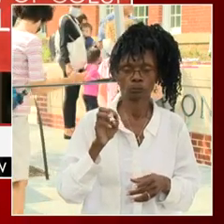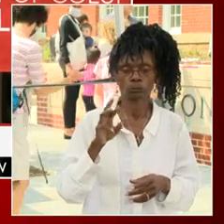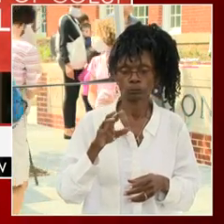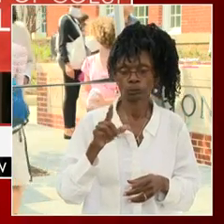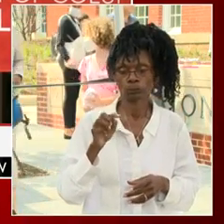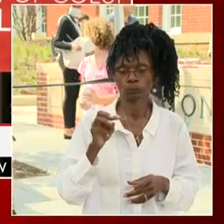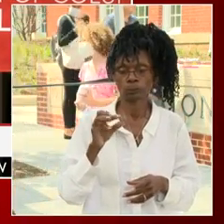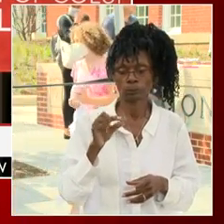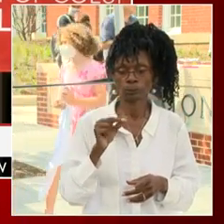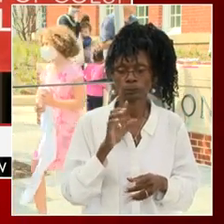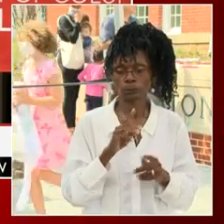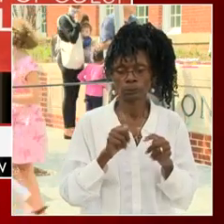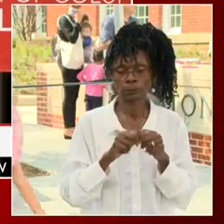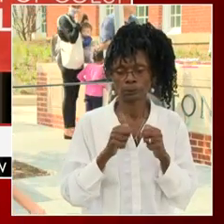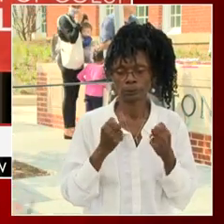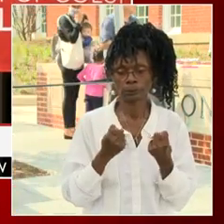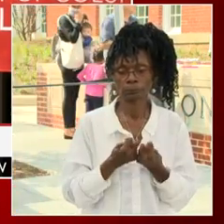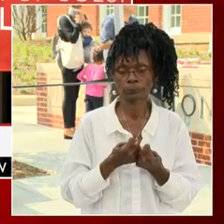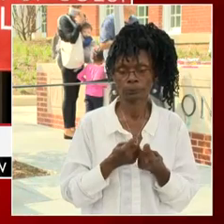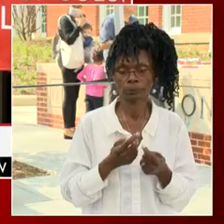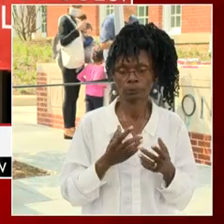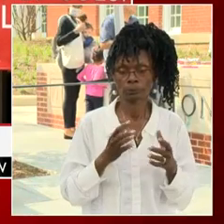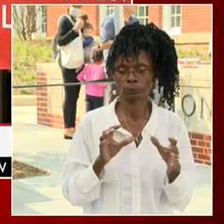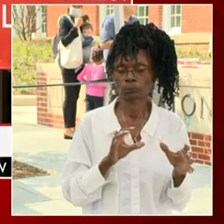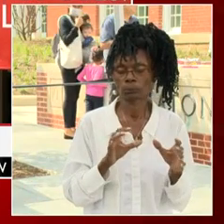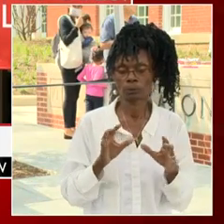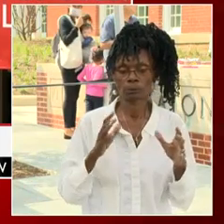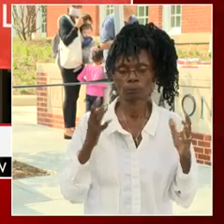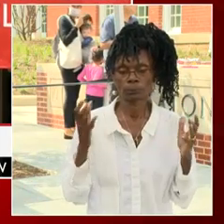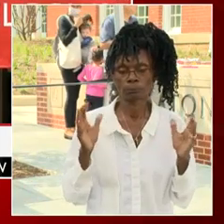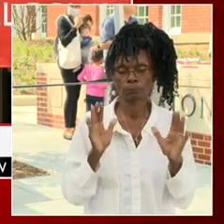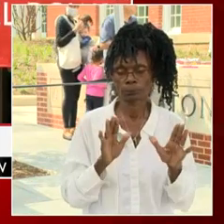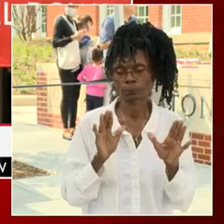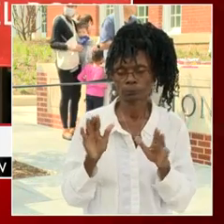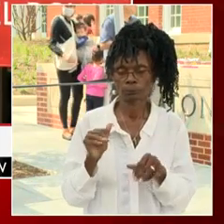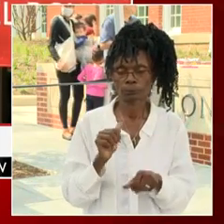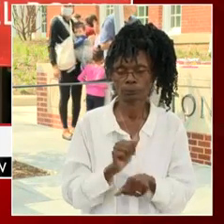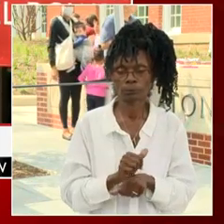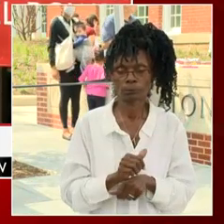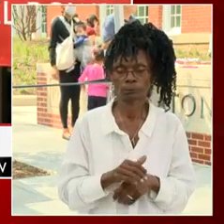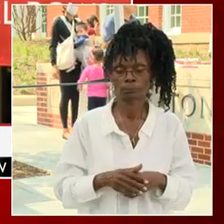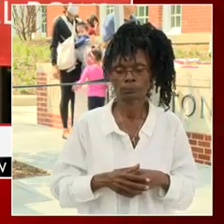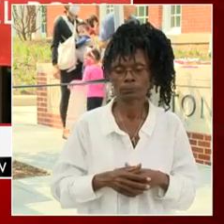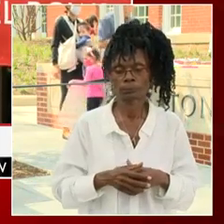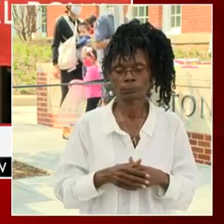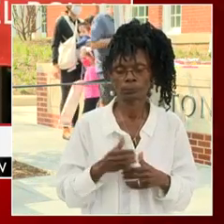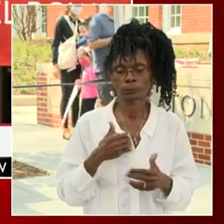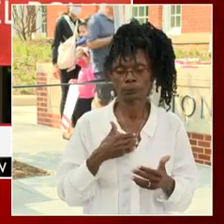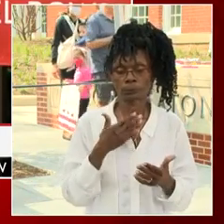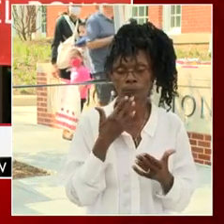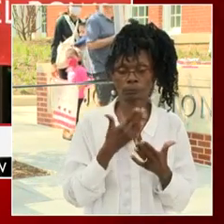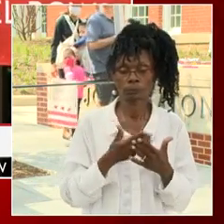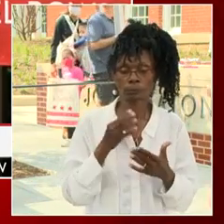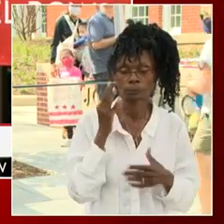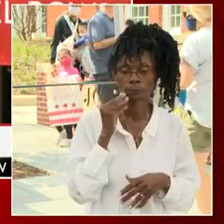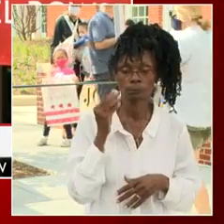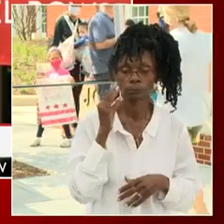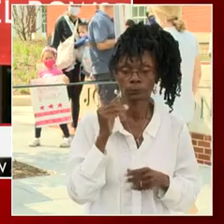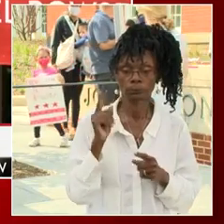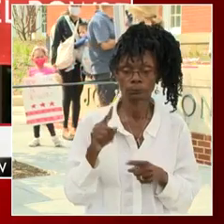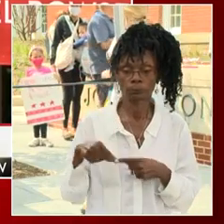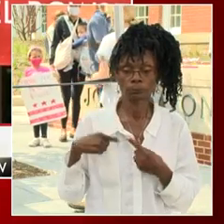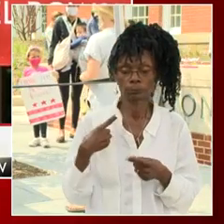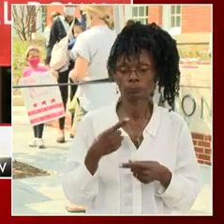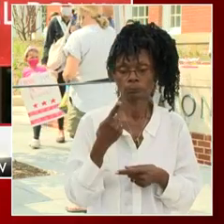an incredible job making sure that we've had an enriching experience the last year and a half and that we're ready